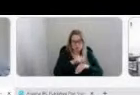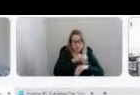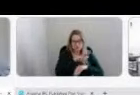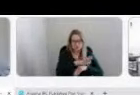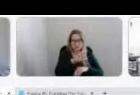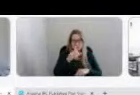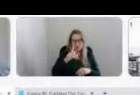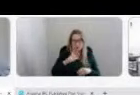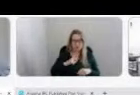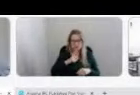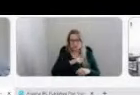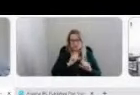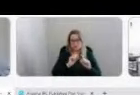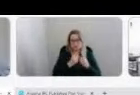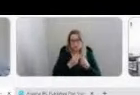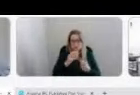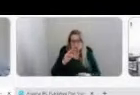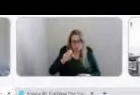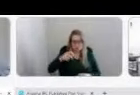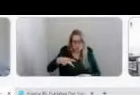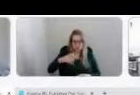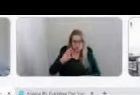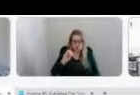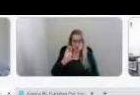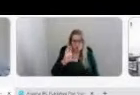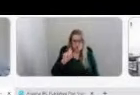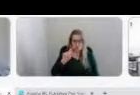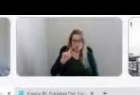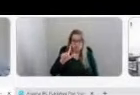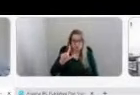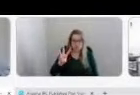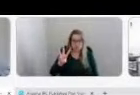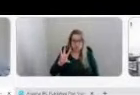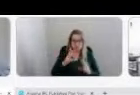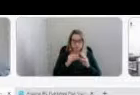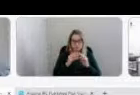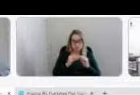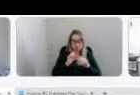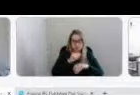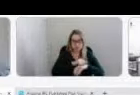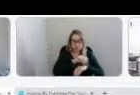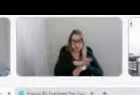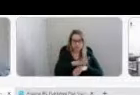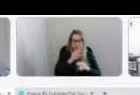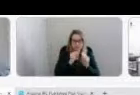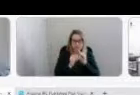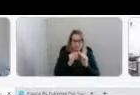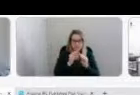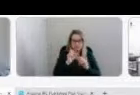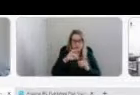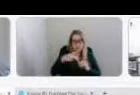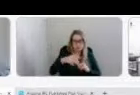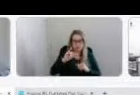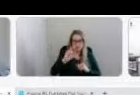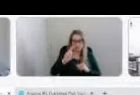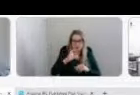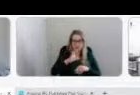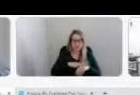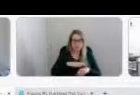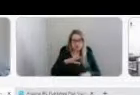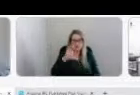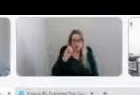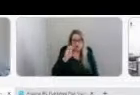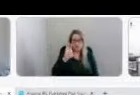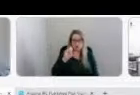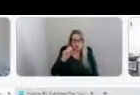district at their october 26th meeting we submitted the revised maps to the irc on october 27th they